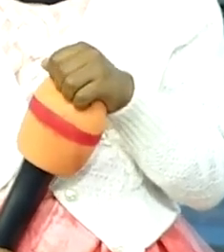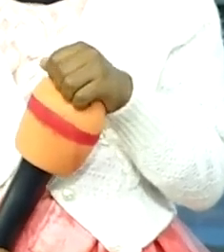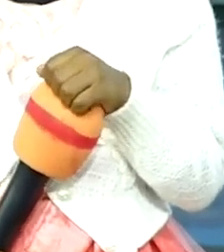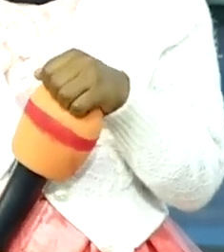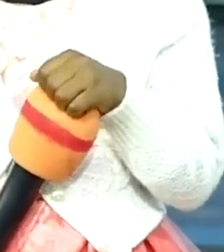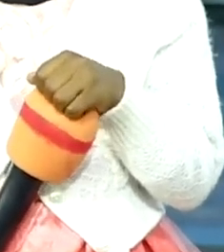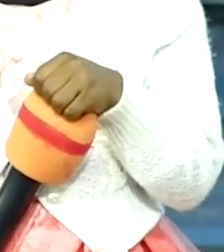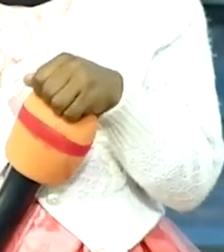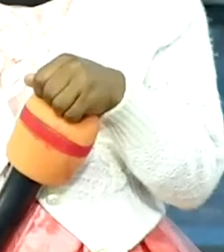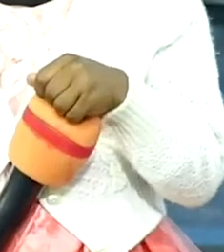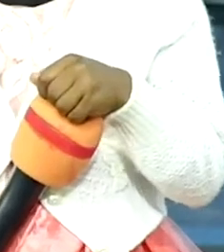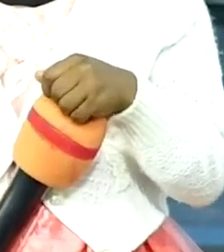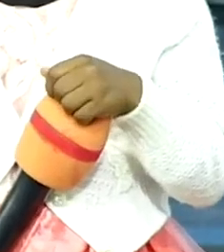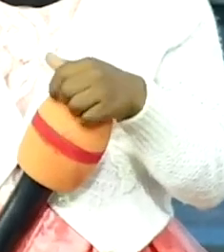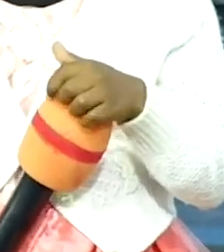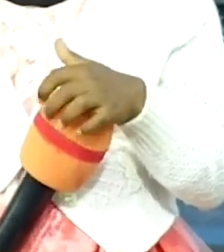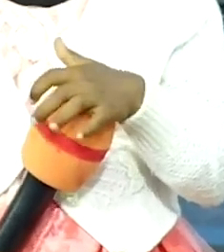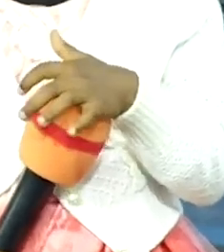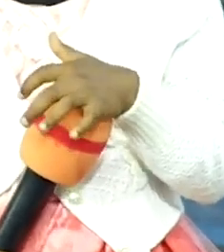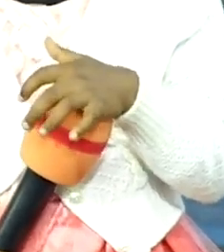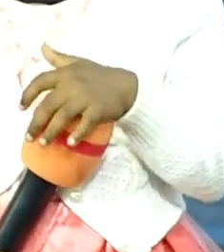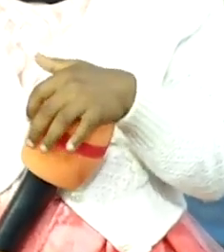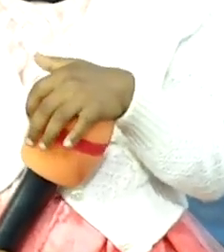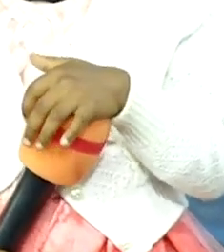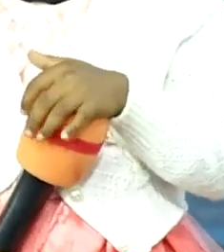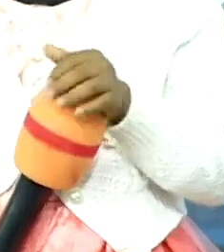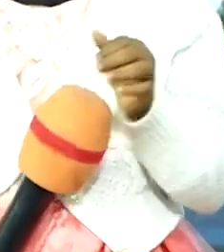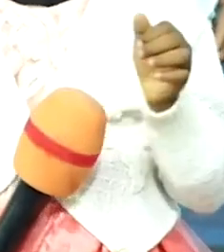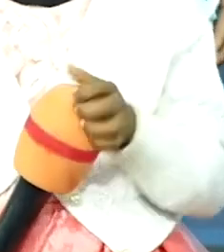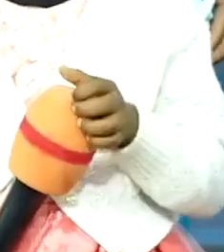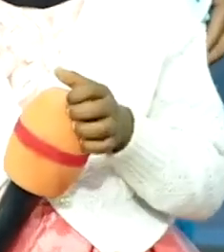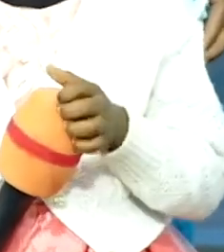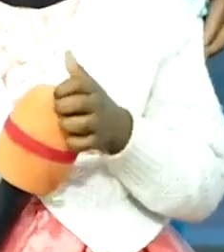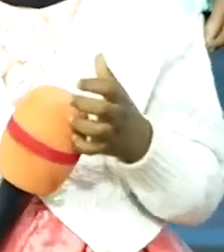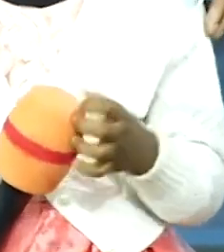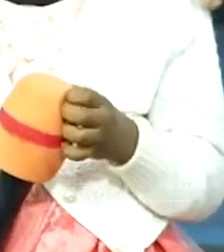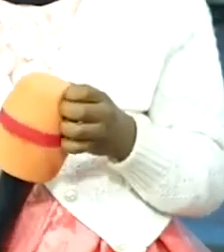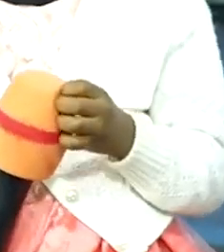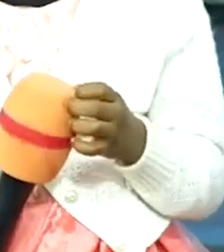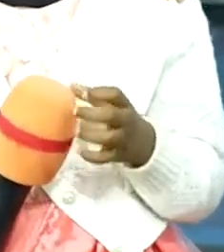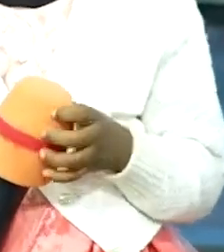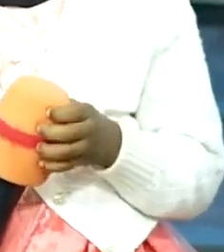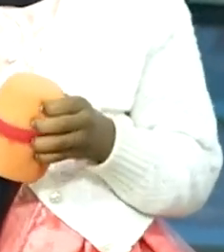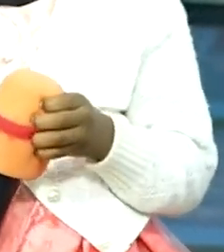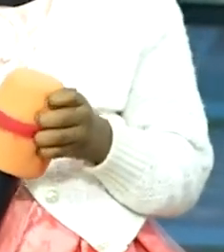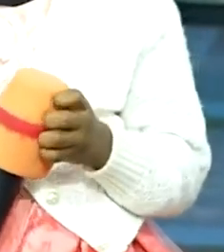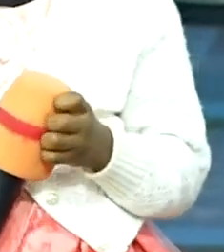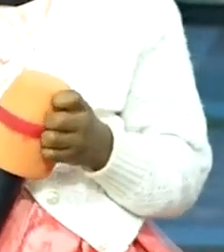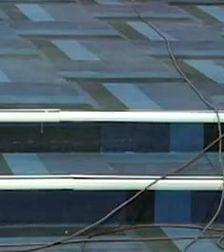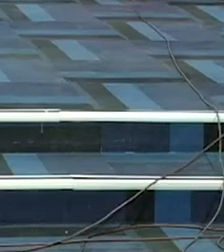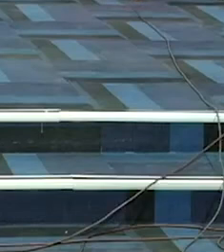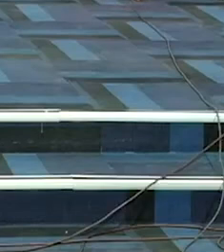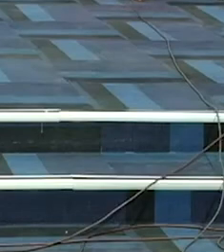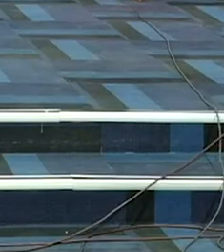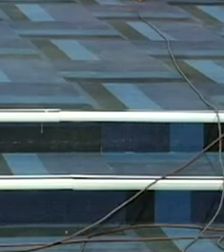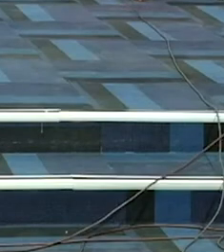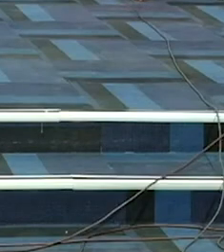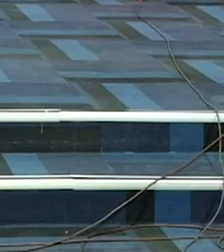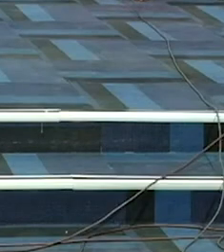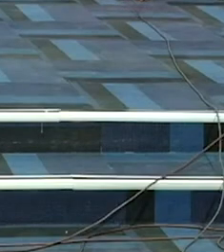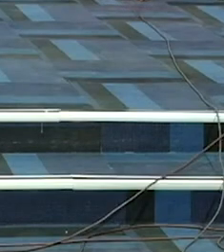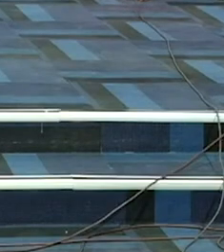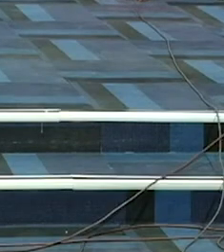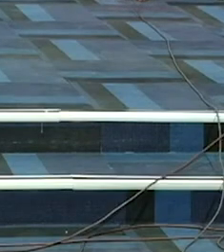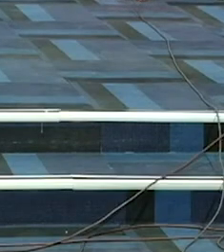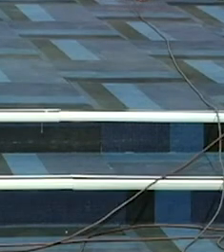Thank you. We welcome Baraka to play the